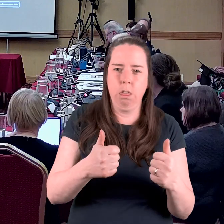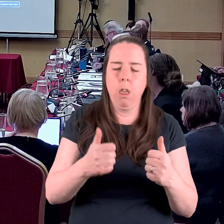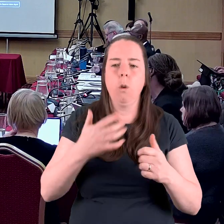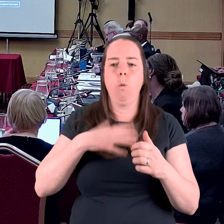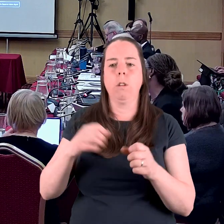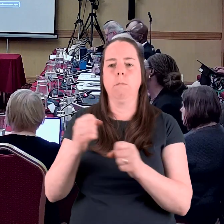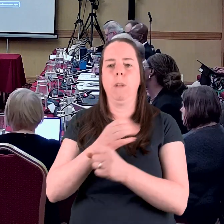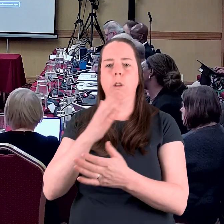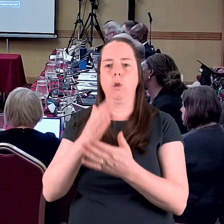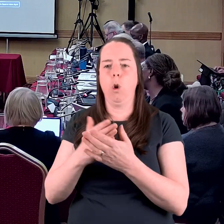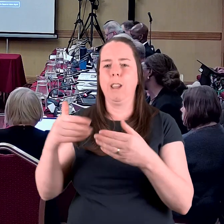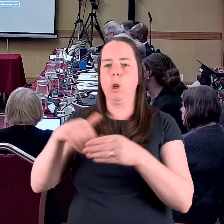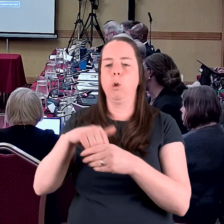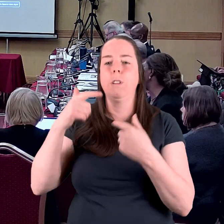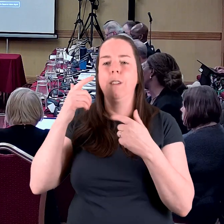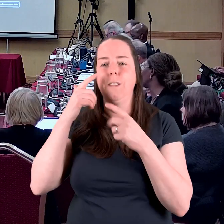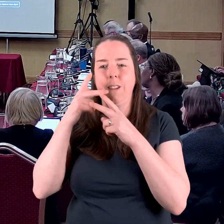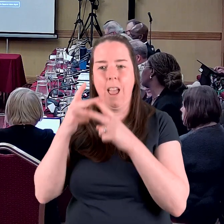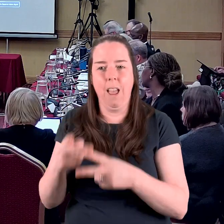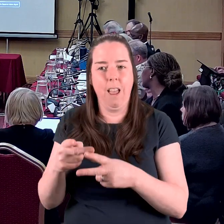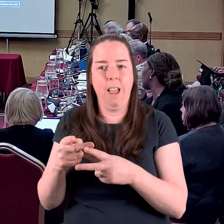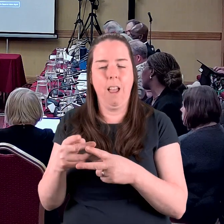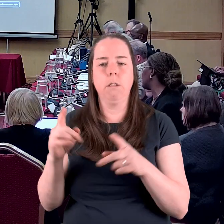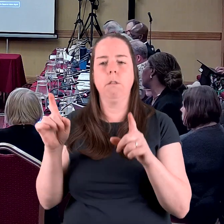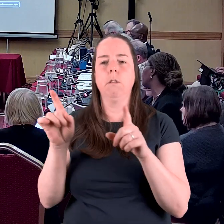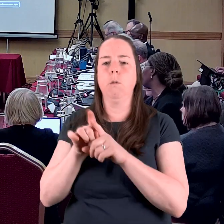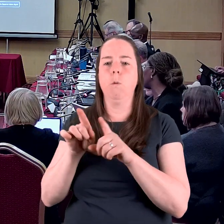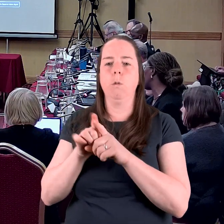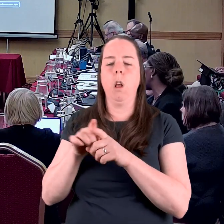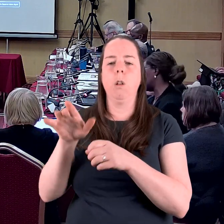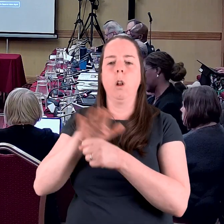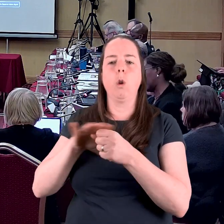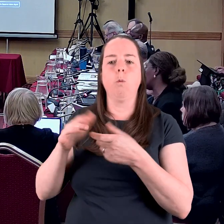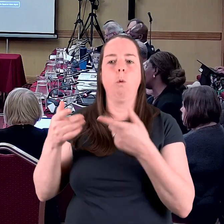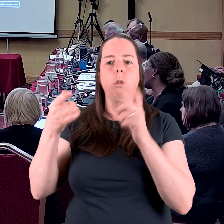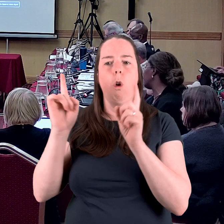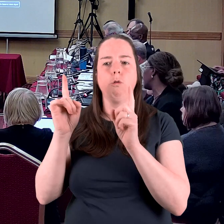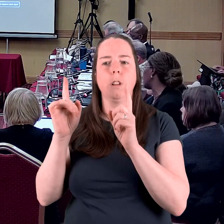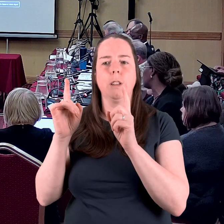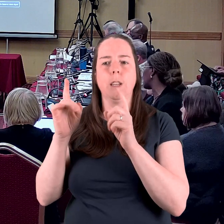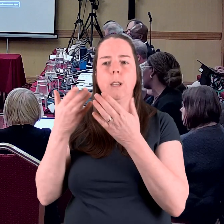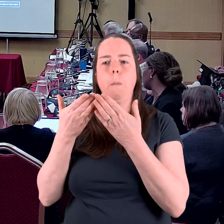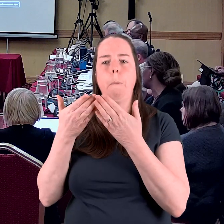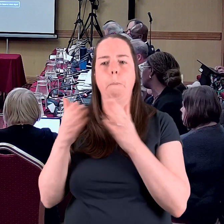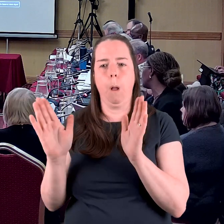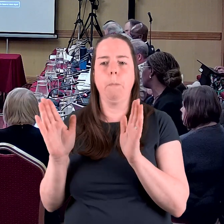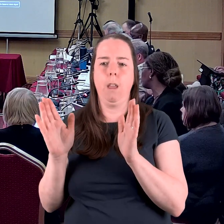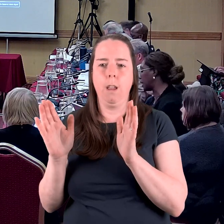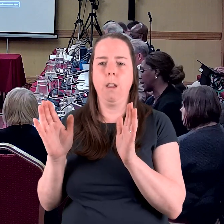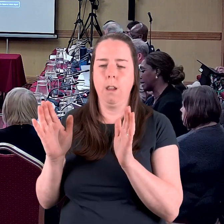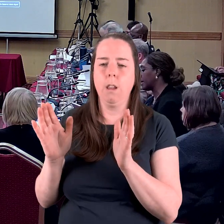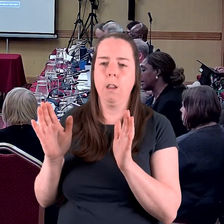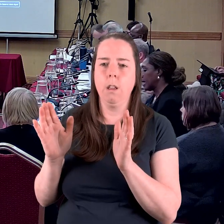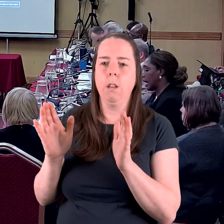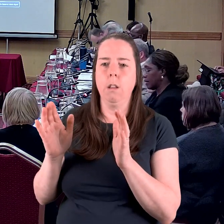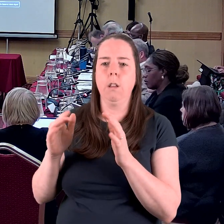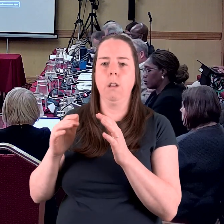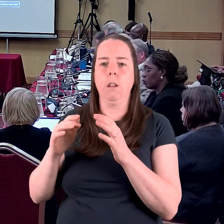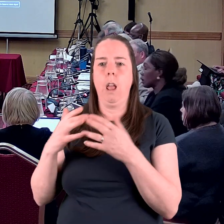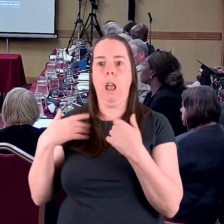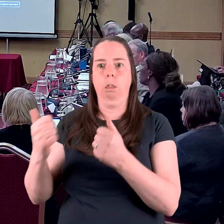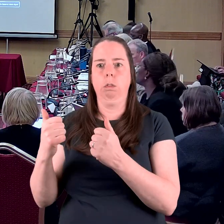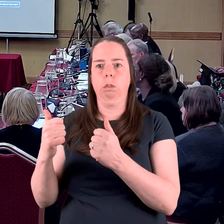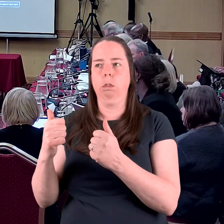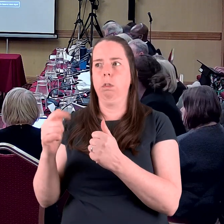health. We want to make sure that actually we include care, health, and we include care, and